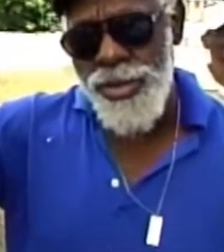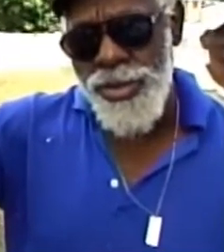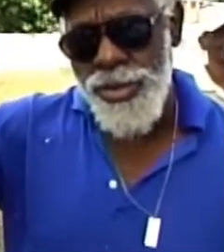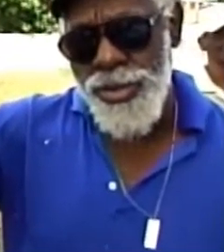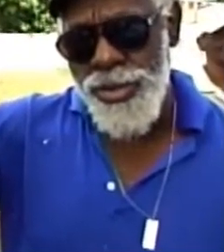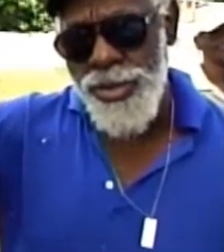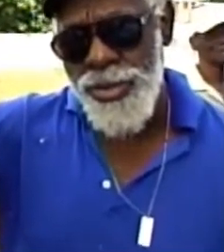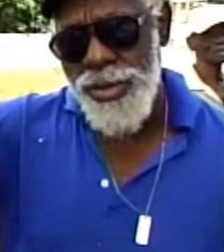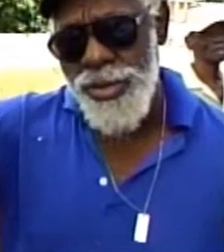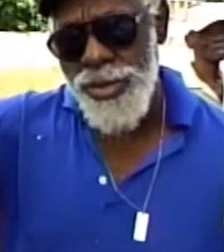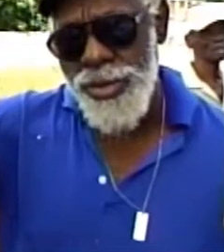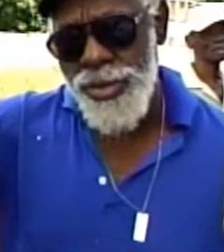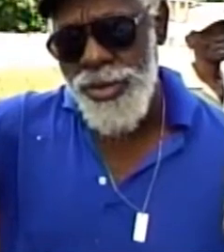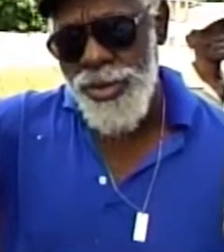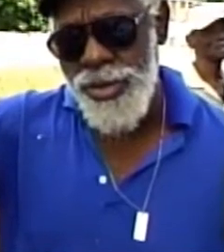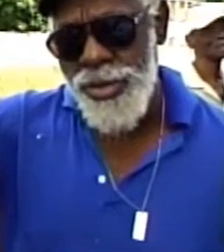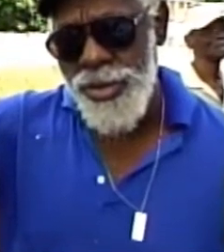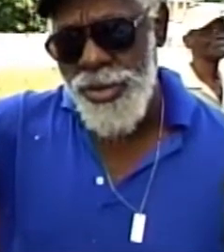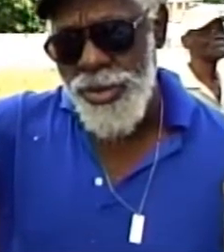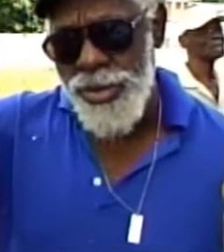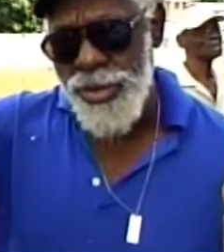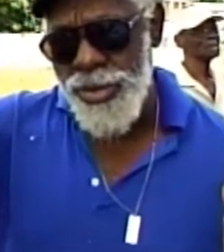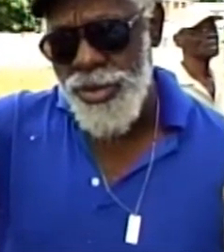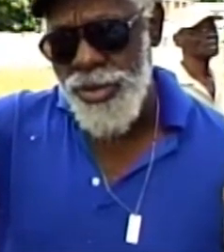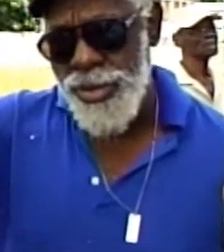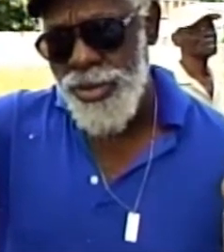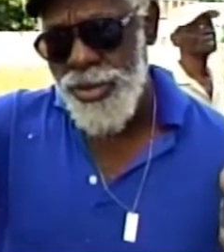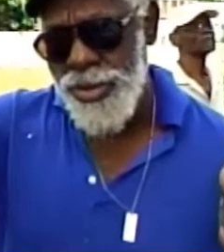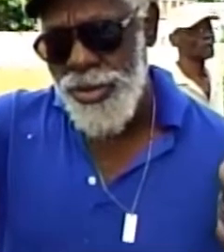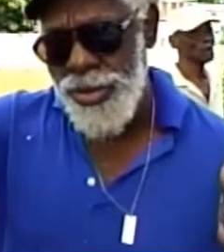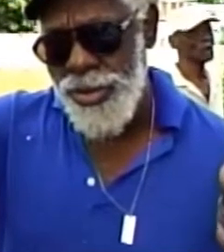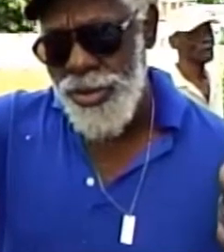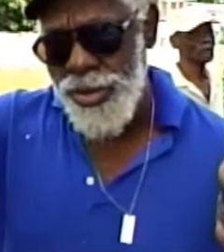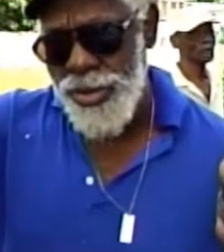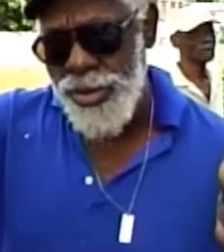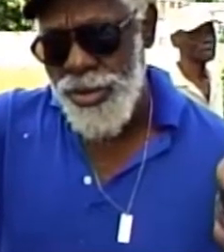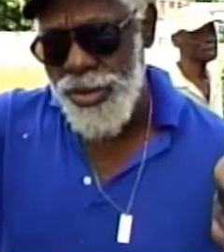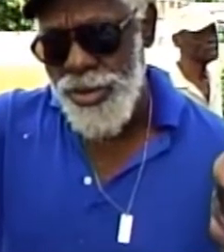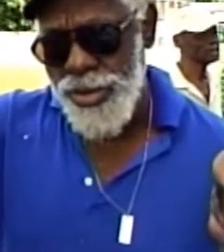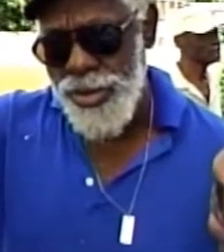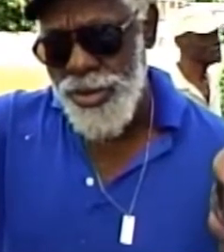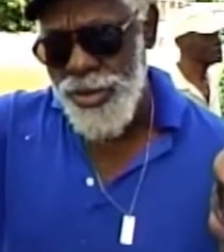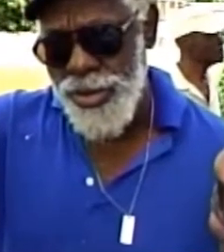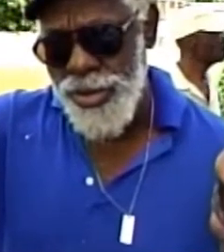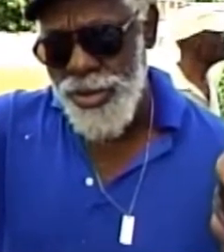can't do nothing more about it because it's already gone. You understand? But I